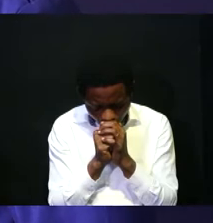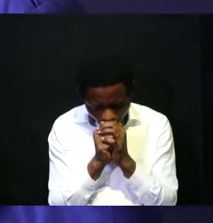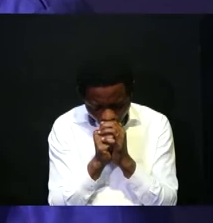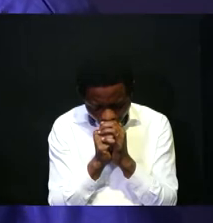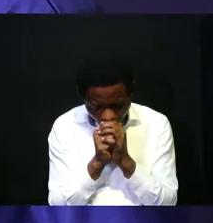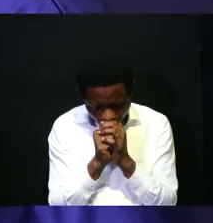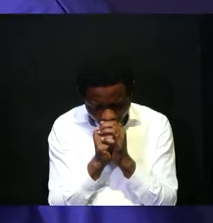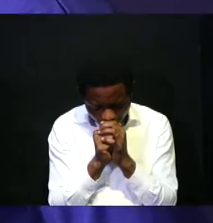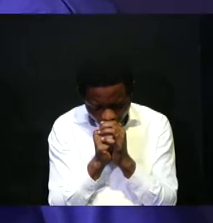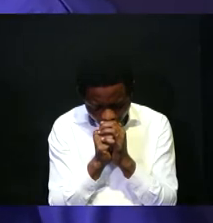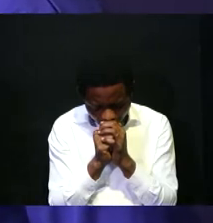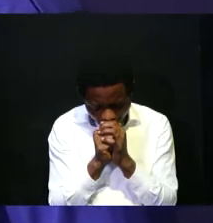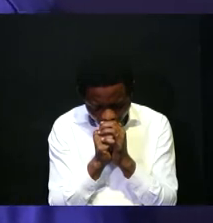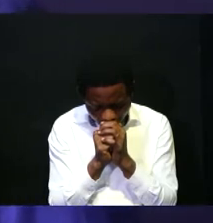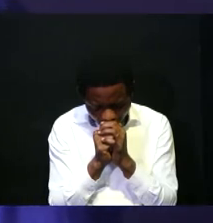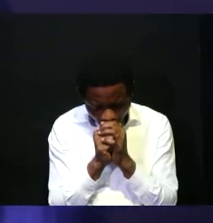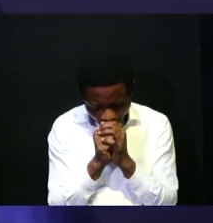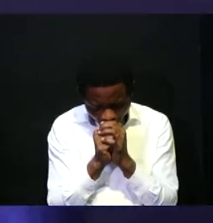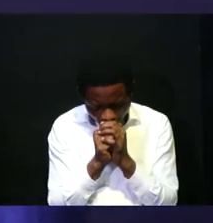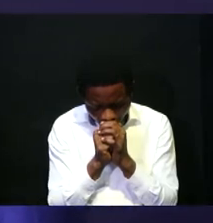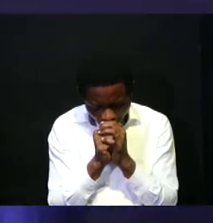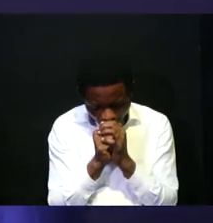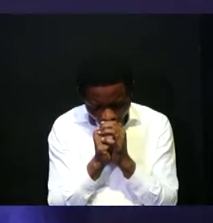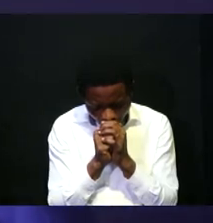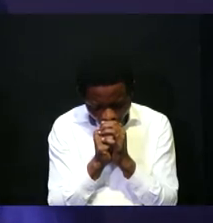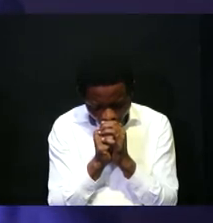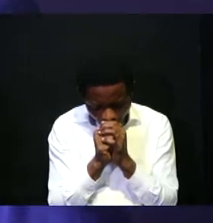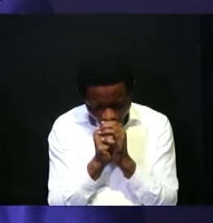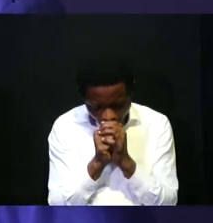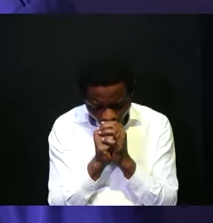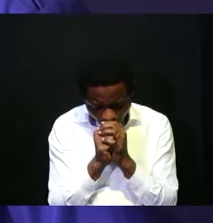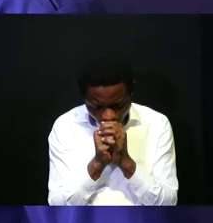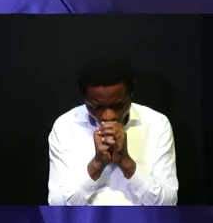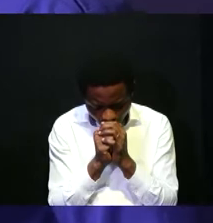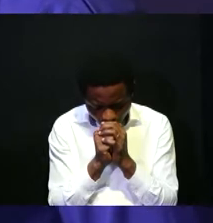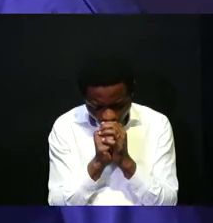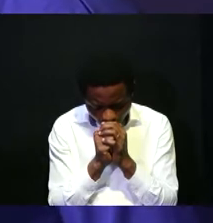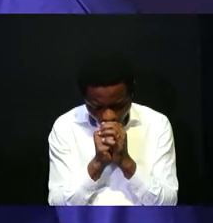God. We lift up your name, King of Kings and Lord of Lords. Who can compare to you? We